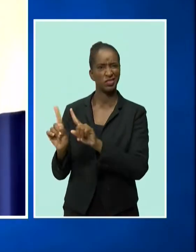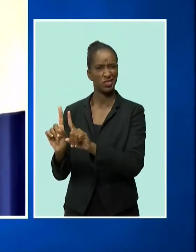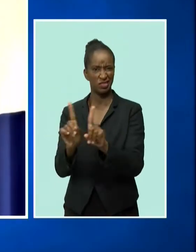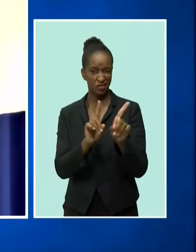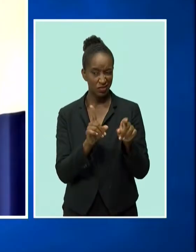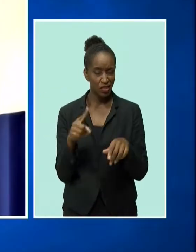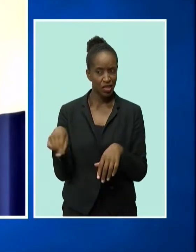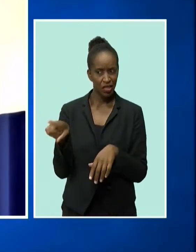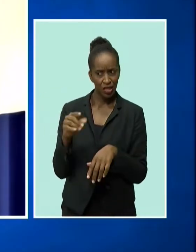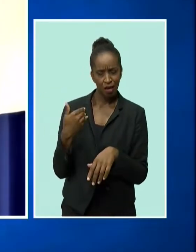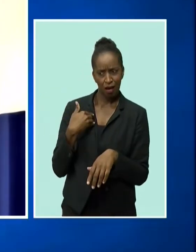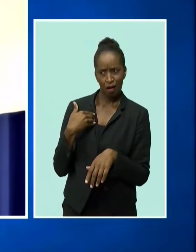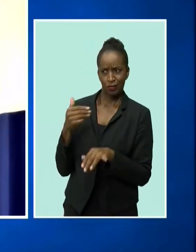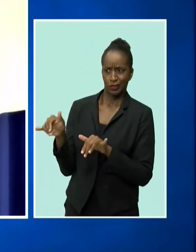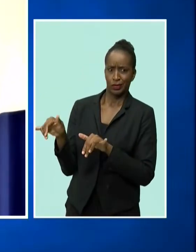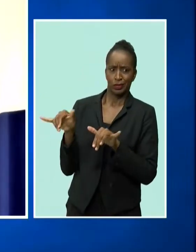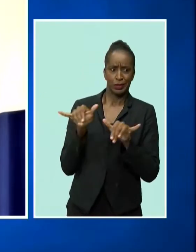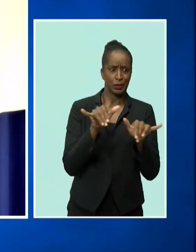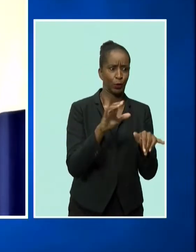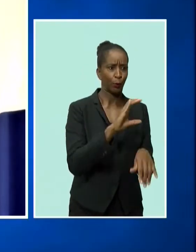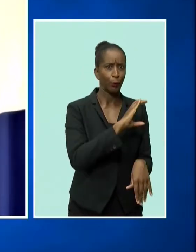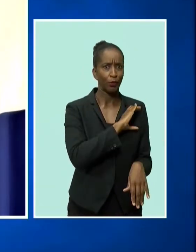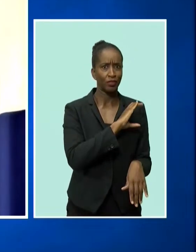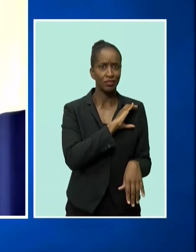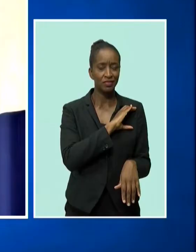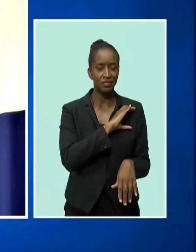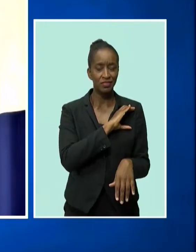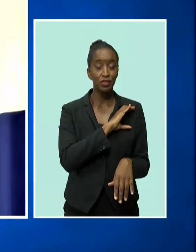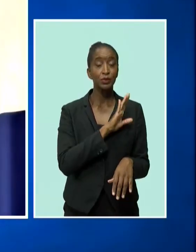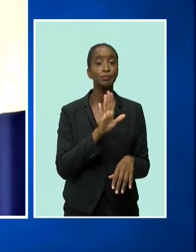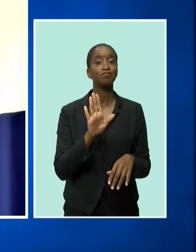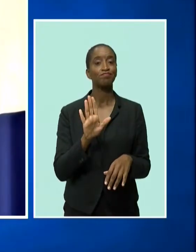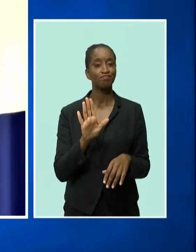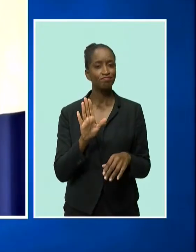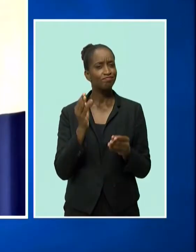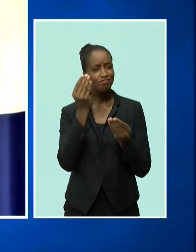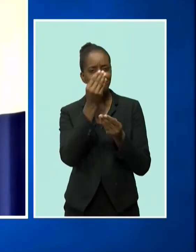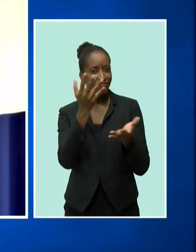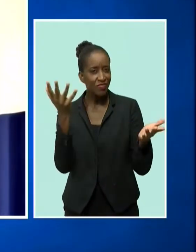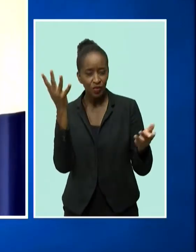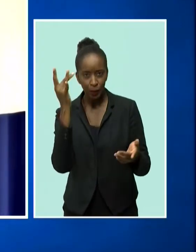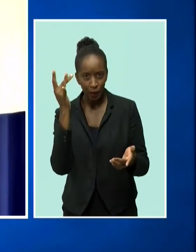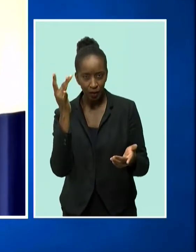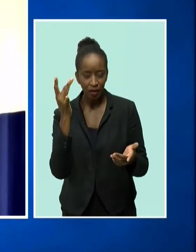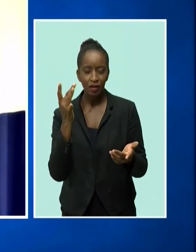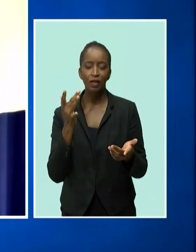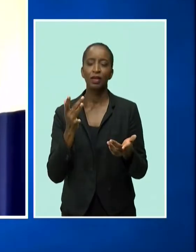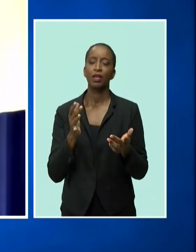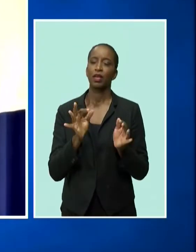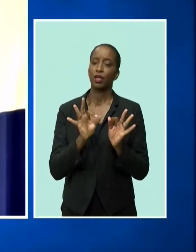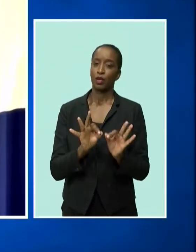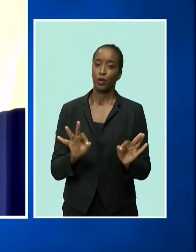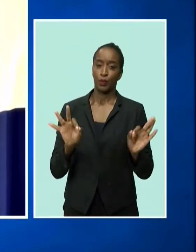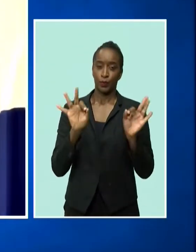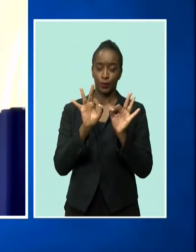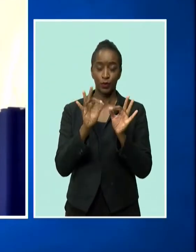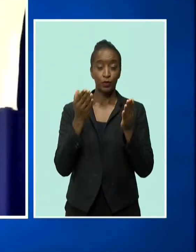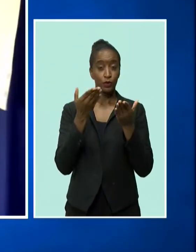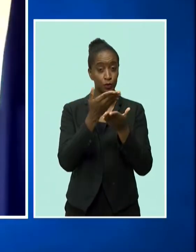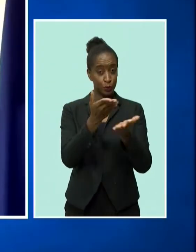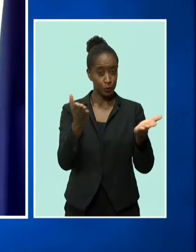to alarm you, but to underscore why it is so important for the public represented today by this